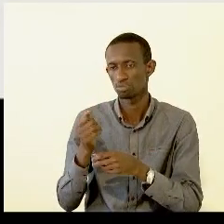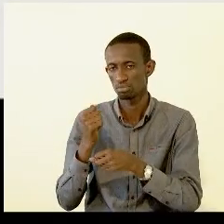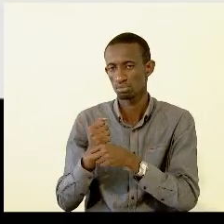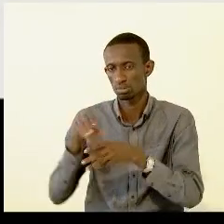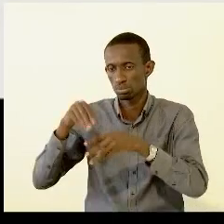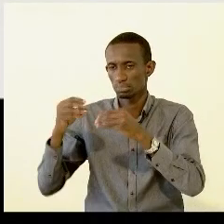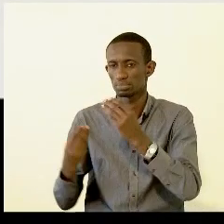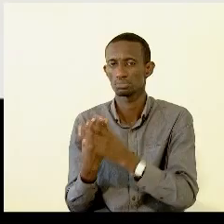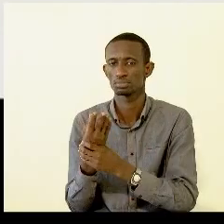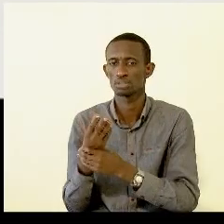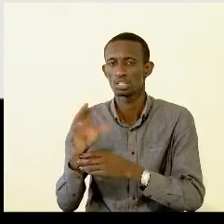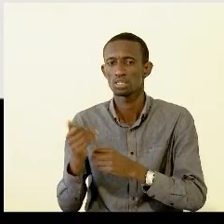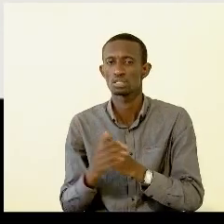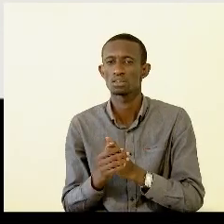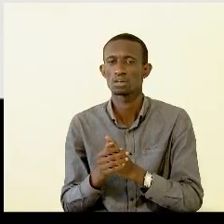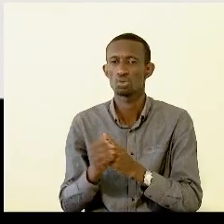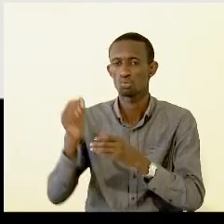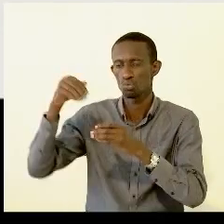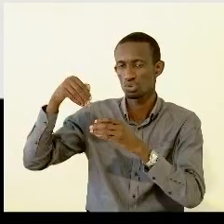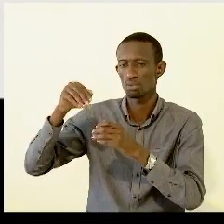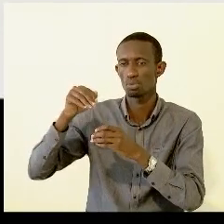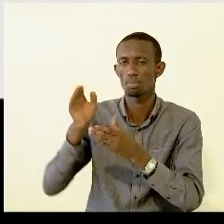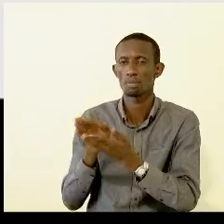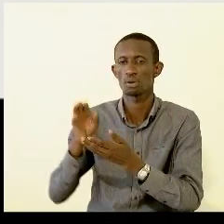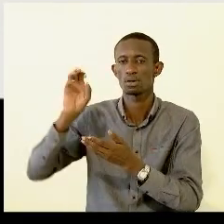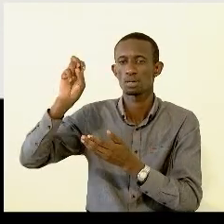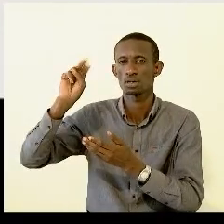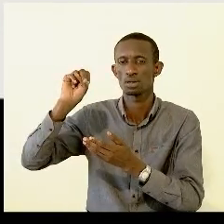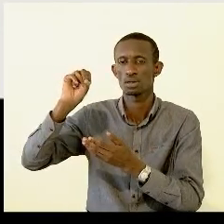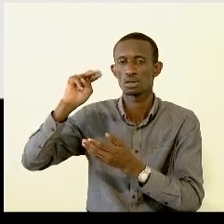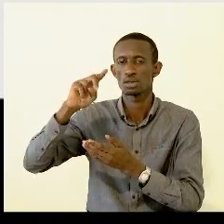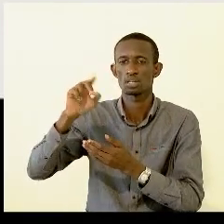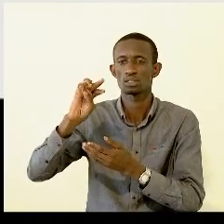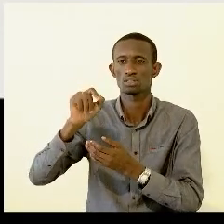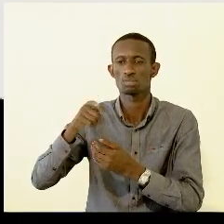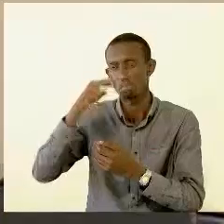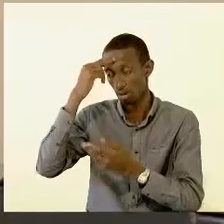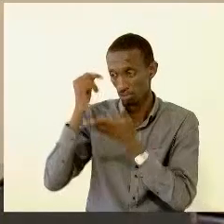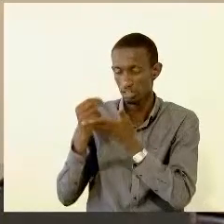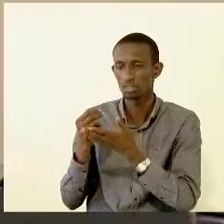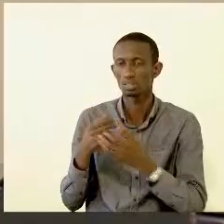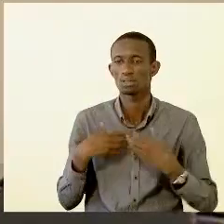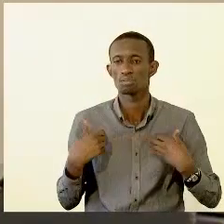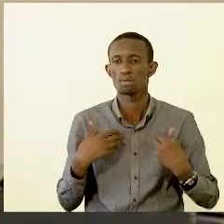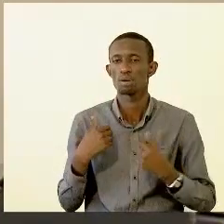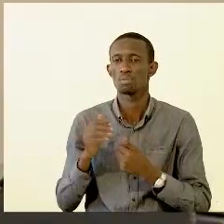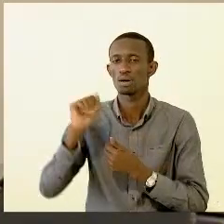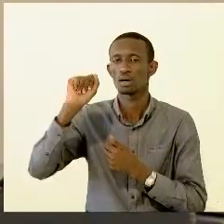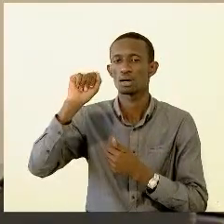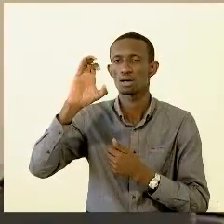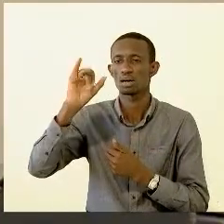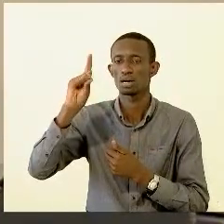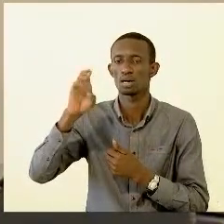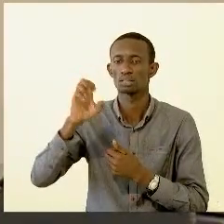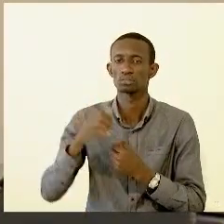needed in formation of enzymes because enzymes are formed from amino acids, and amino acids have a